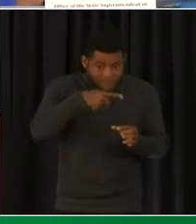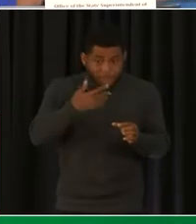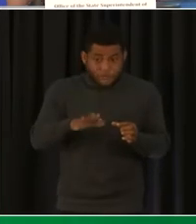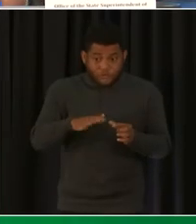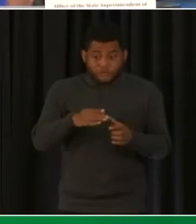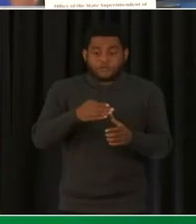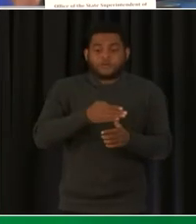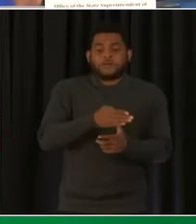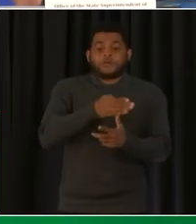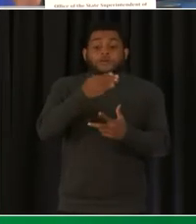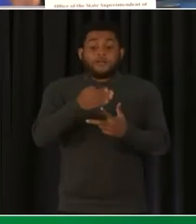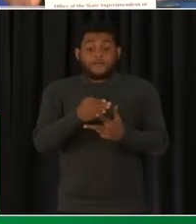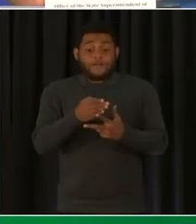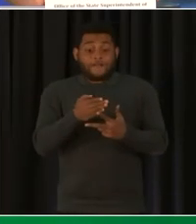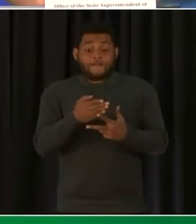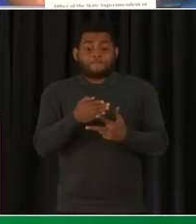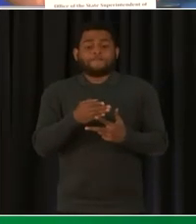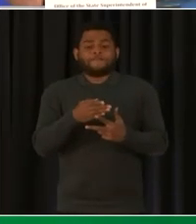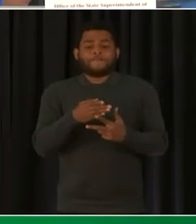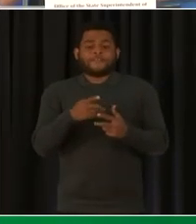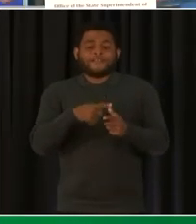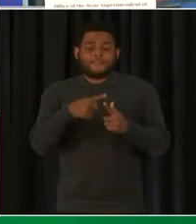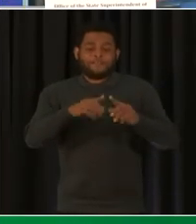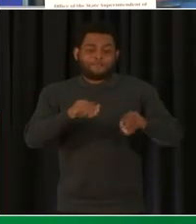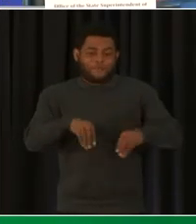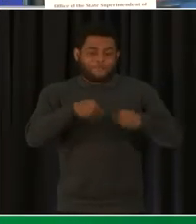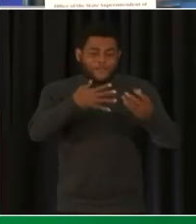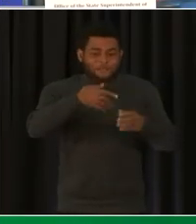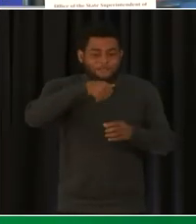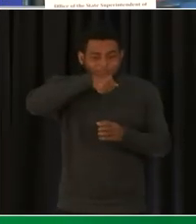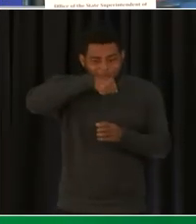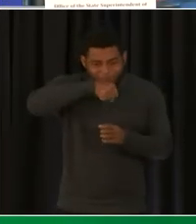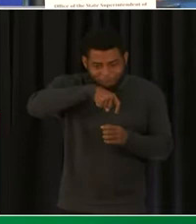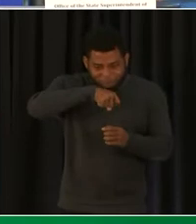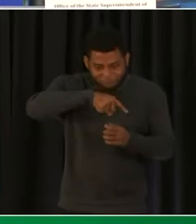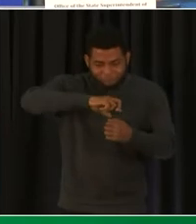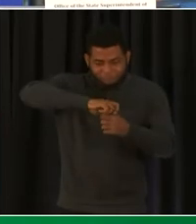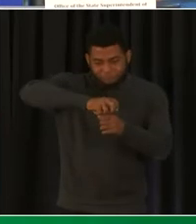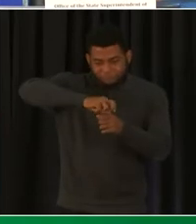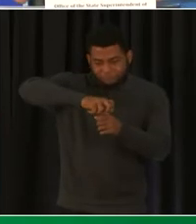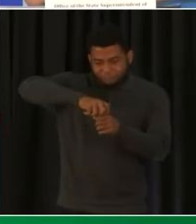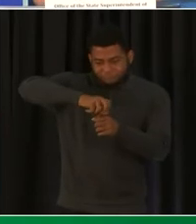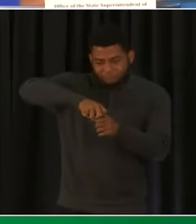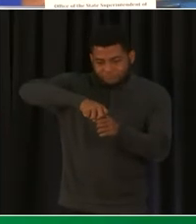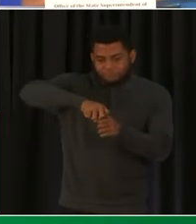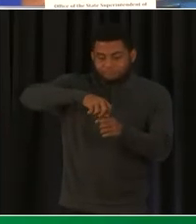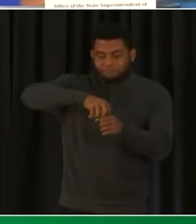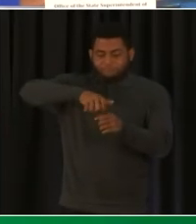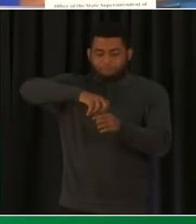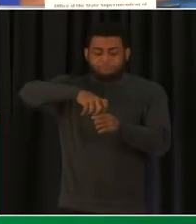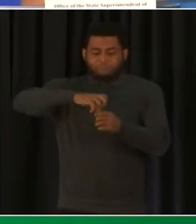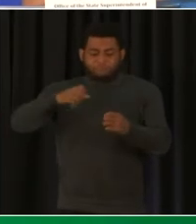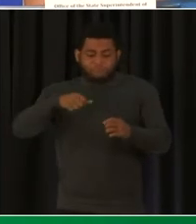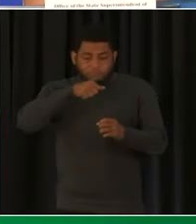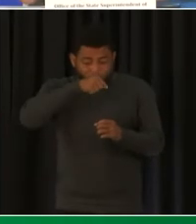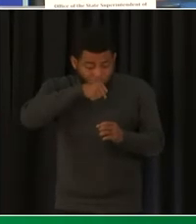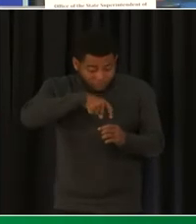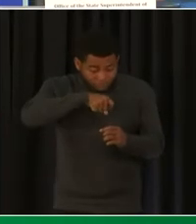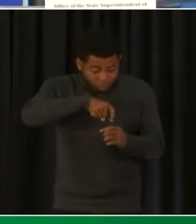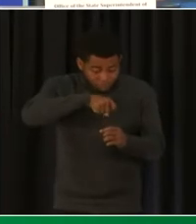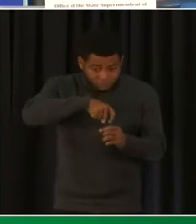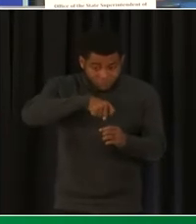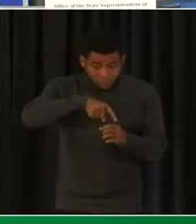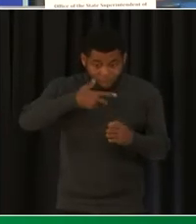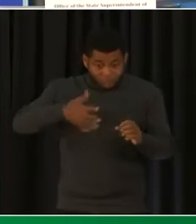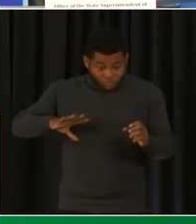next row you'll see is to provide the saliva. So you remove the cap to the vial,